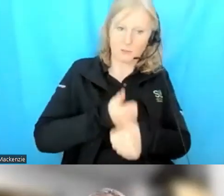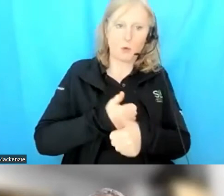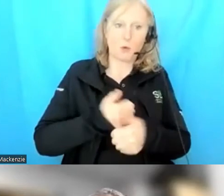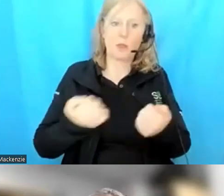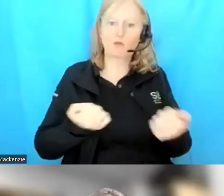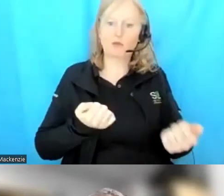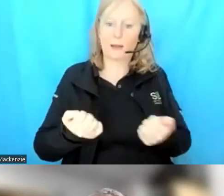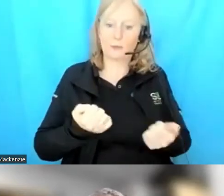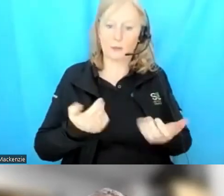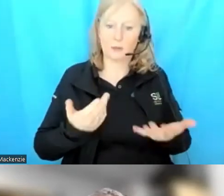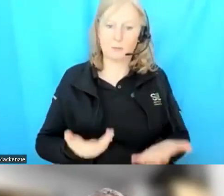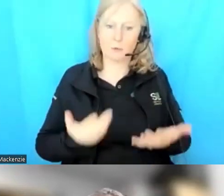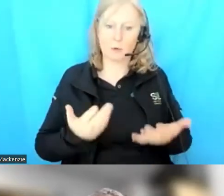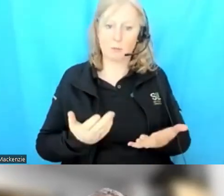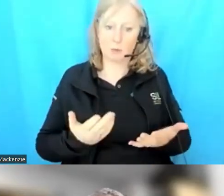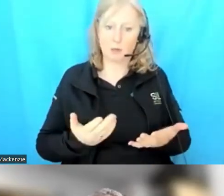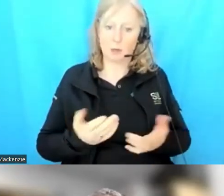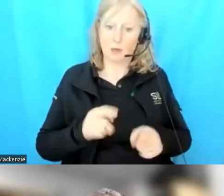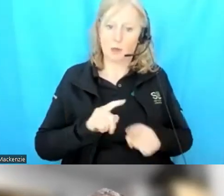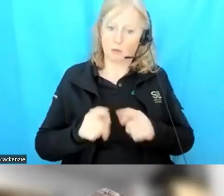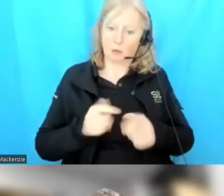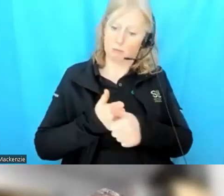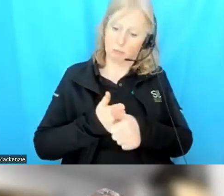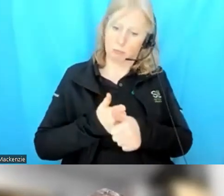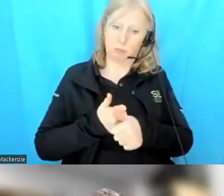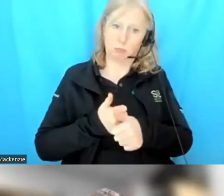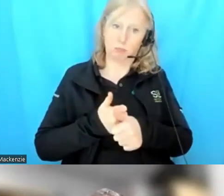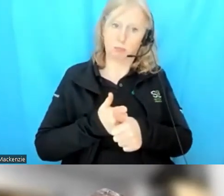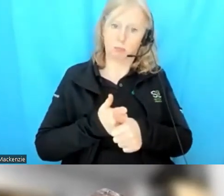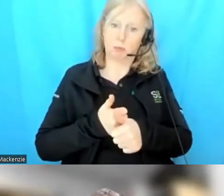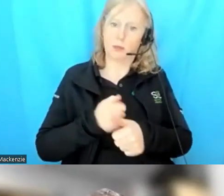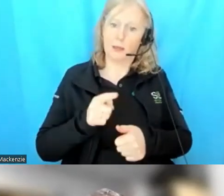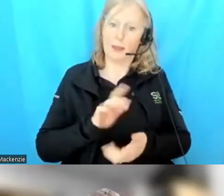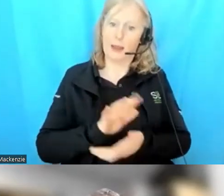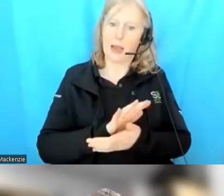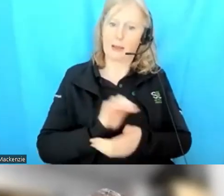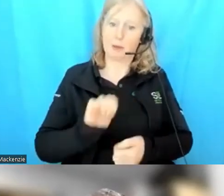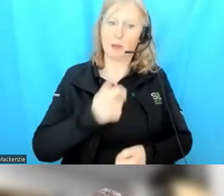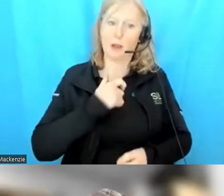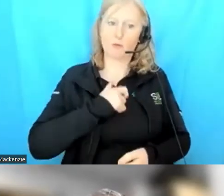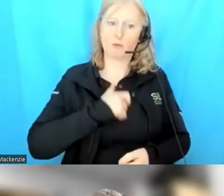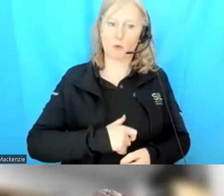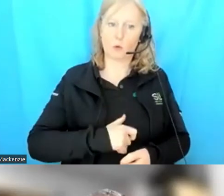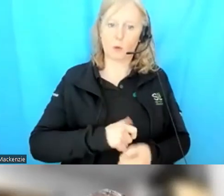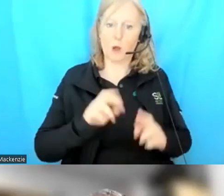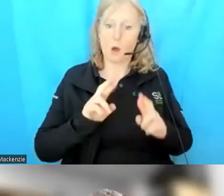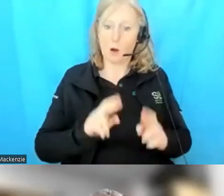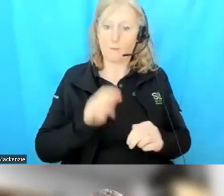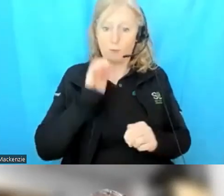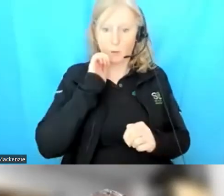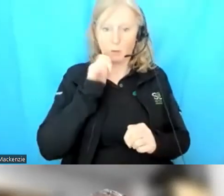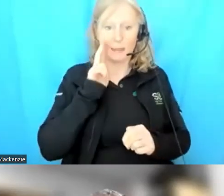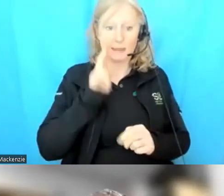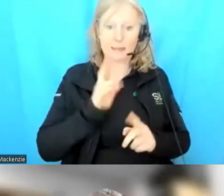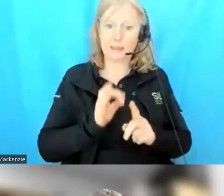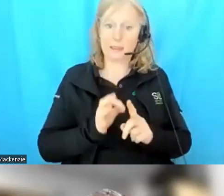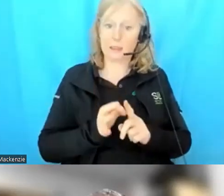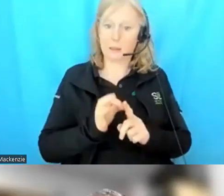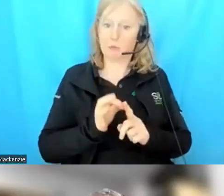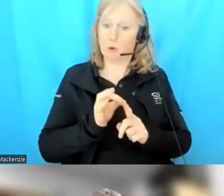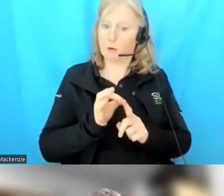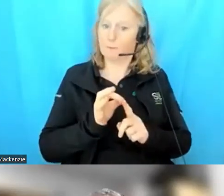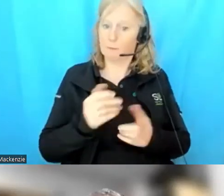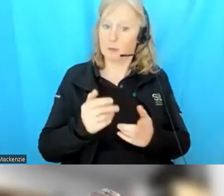we're doing to keep them kind of supported and content in their roles. And hopefully we will start to see some changes in